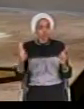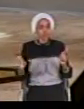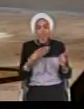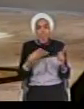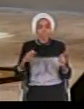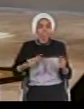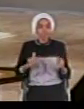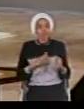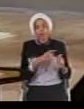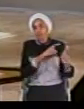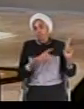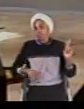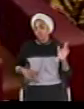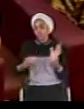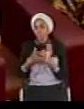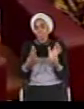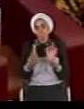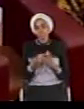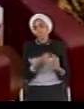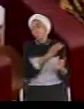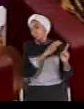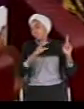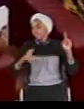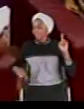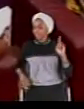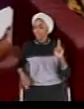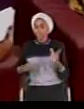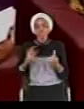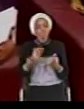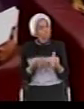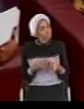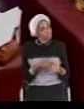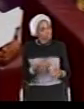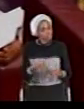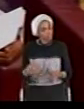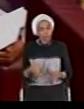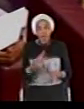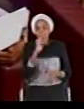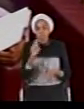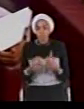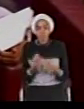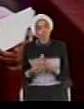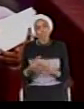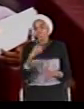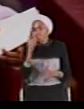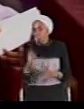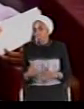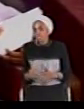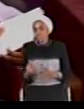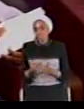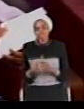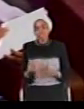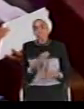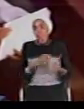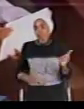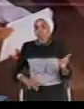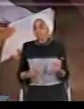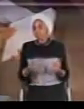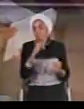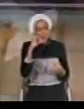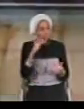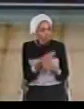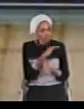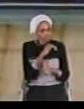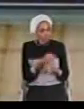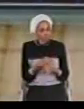Lord Jesus Christ. Those are the people that say that Christ is not enough.